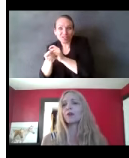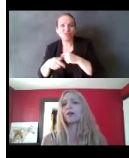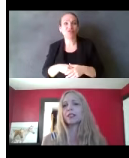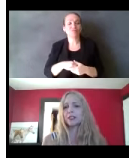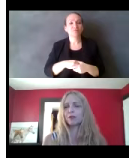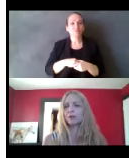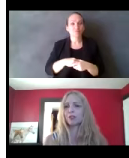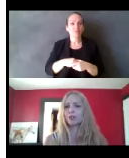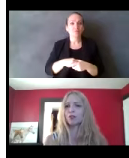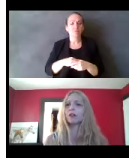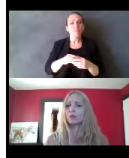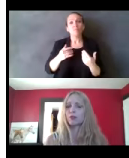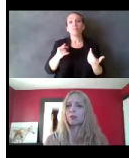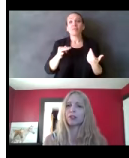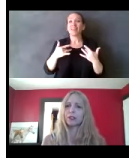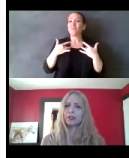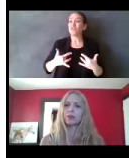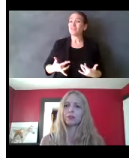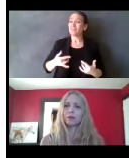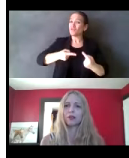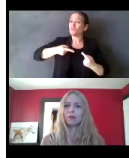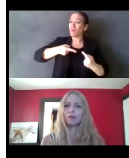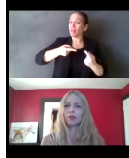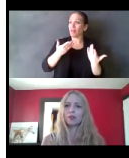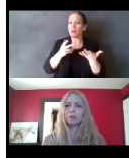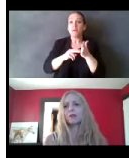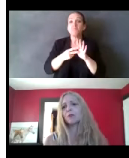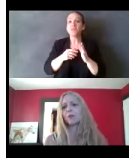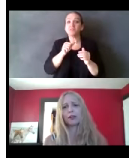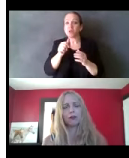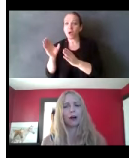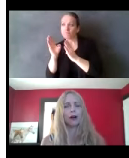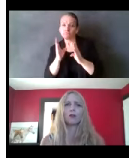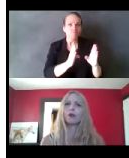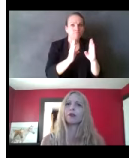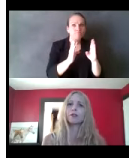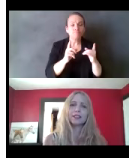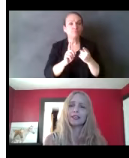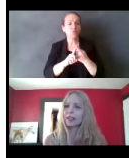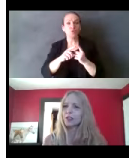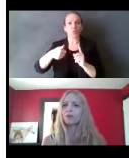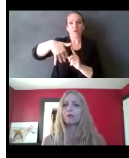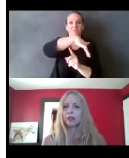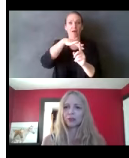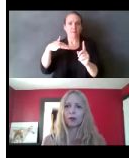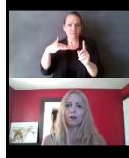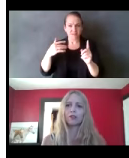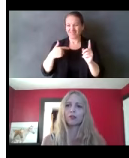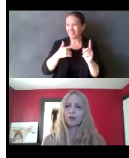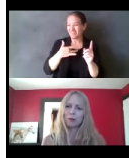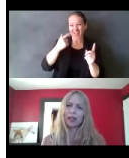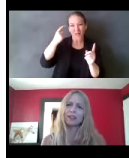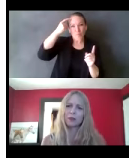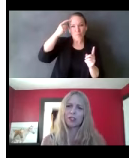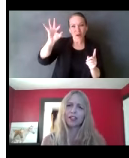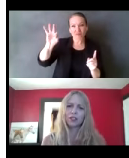your surroundings if you're struggling with depression symptoms. There's a bit of a brain fog or disconnection from things around you.